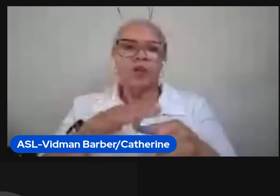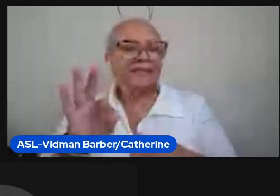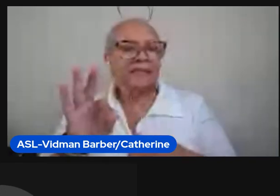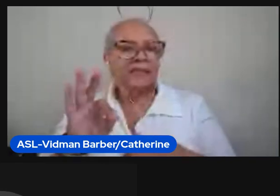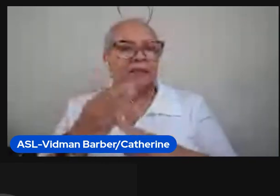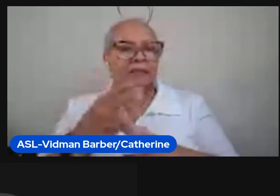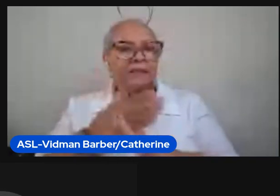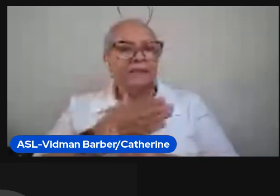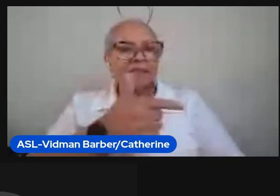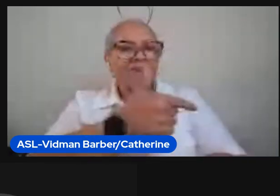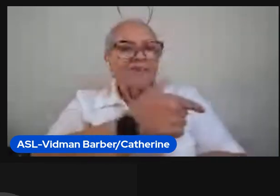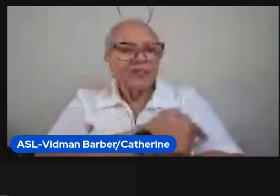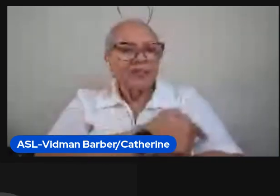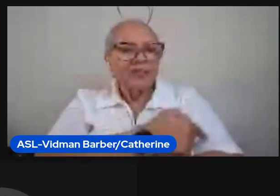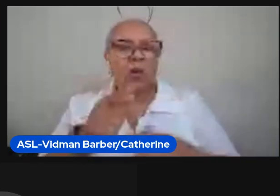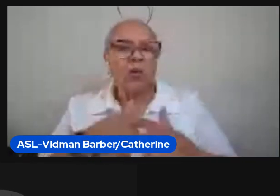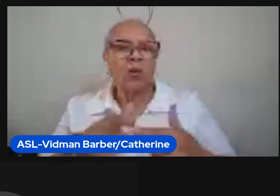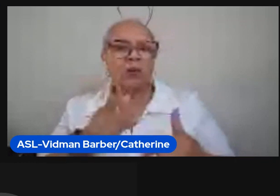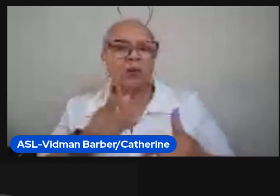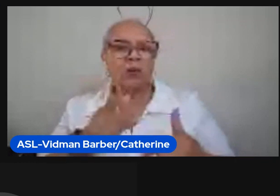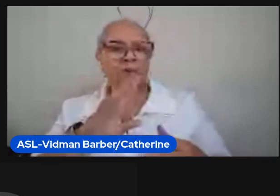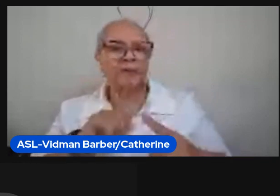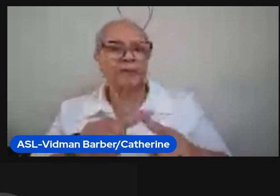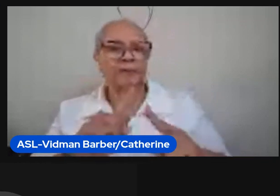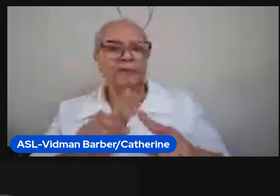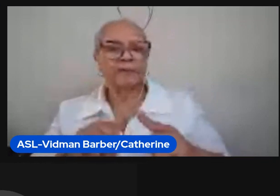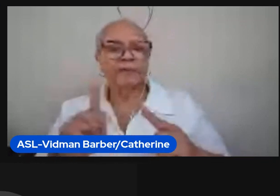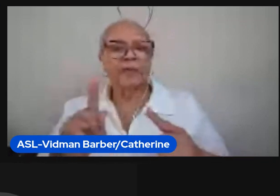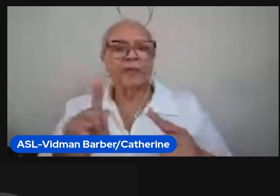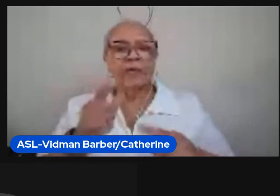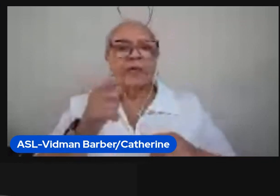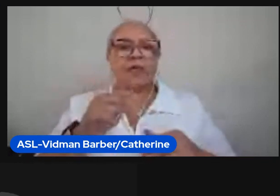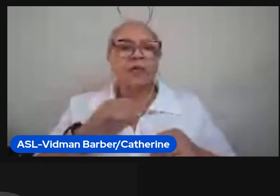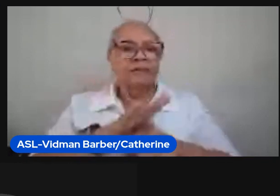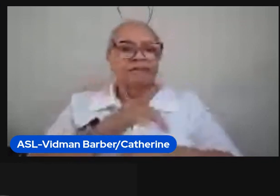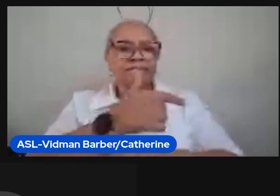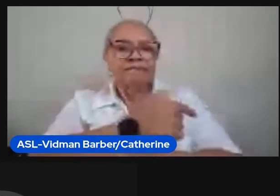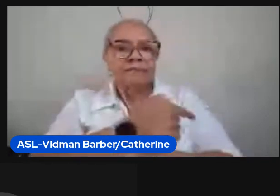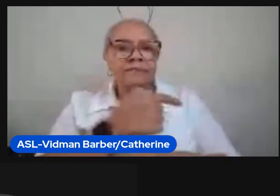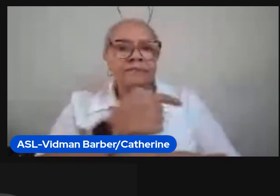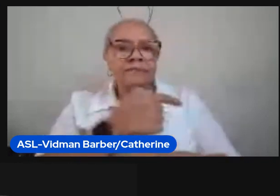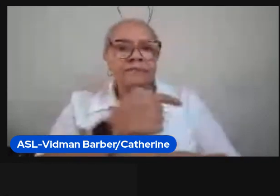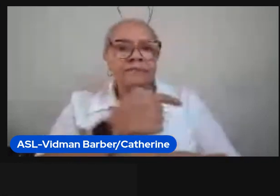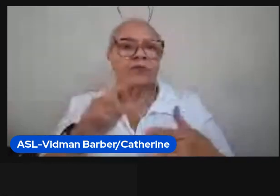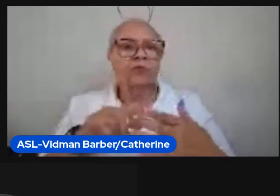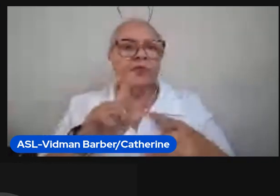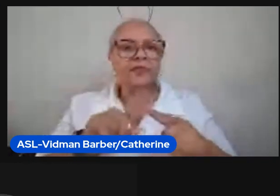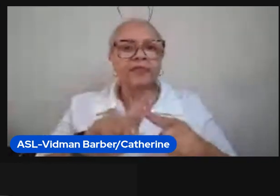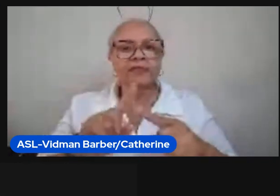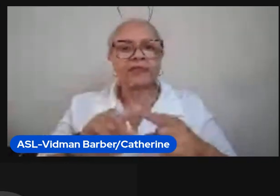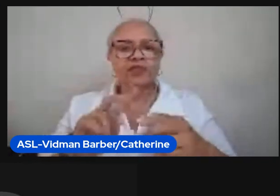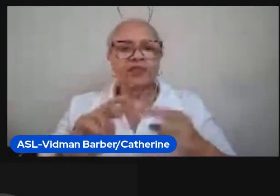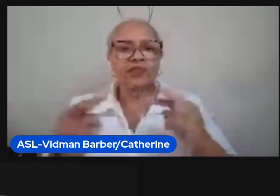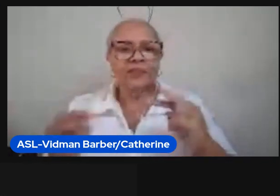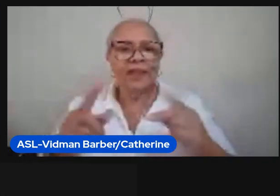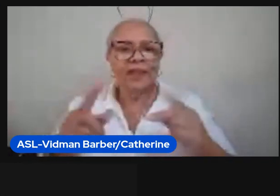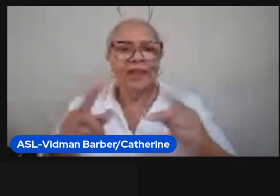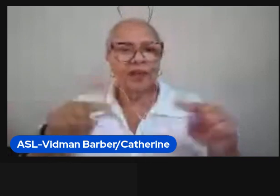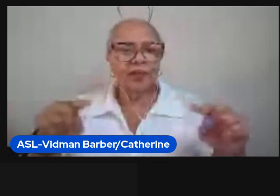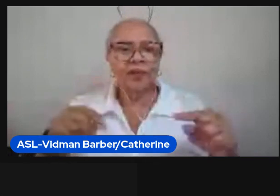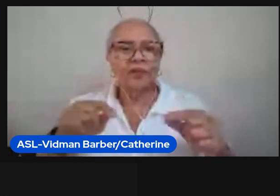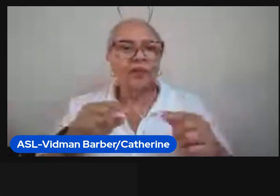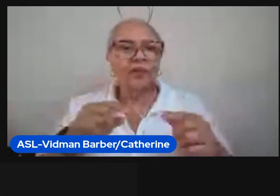or you just do multiple COVID-19 vaccines and try to see the associations with the genetic variations and others?